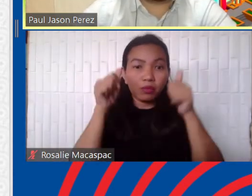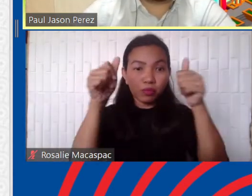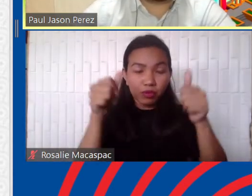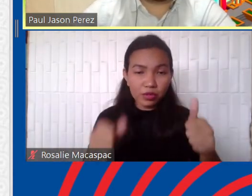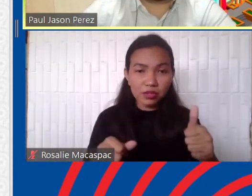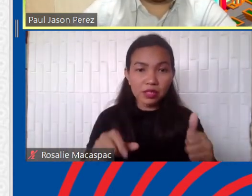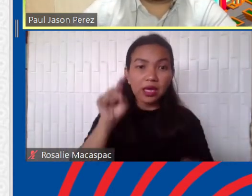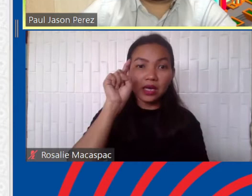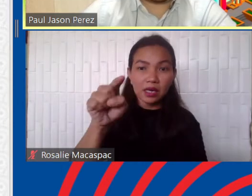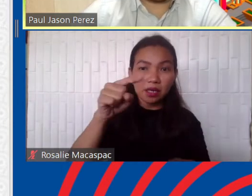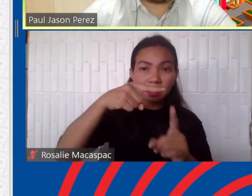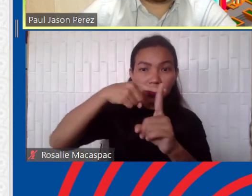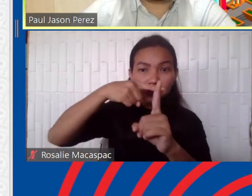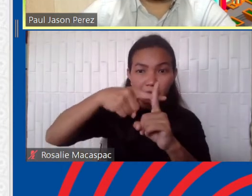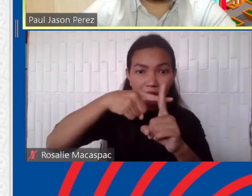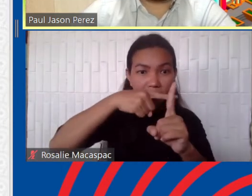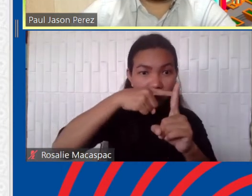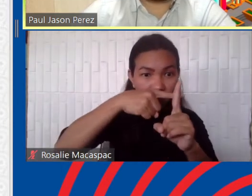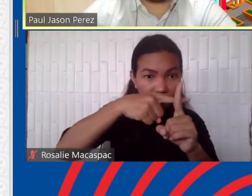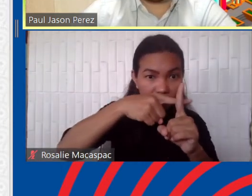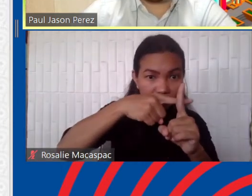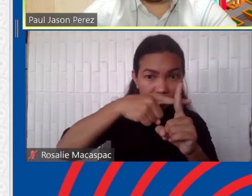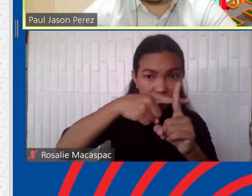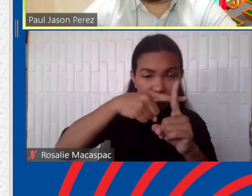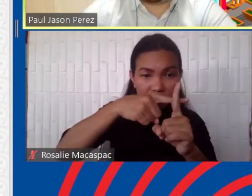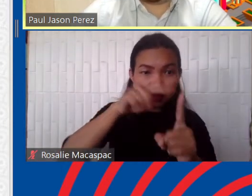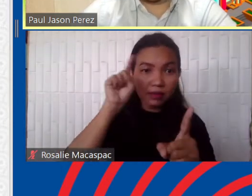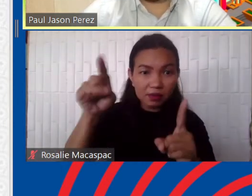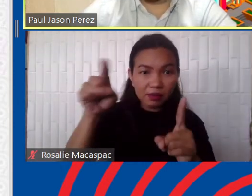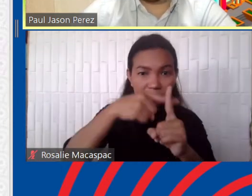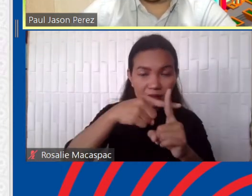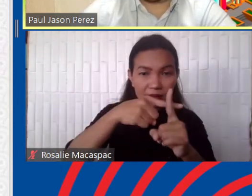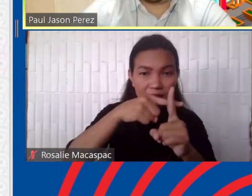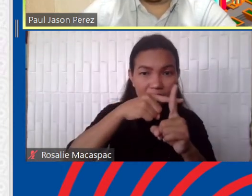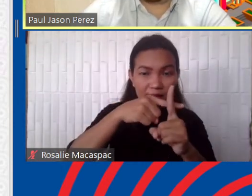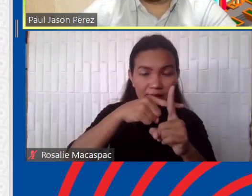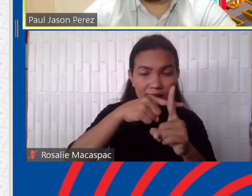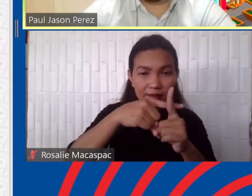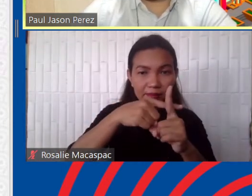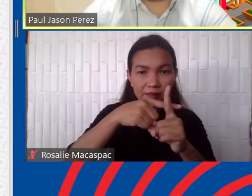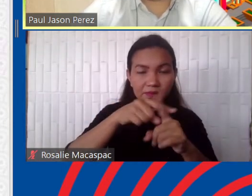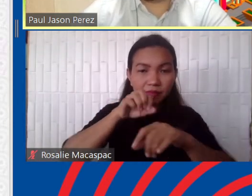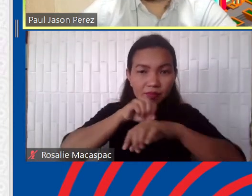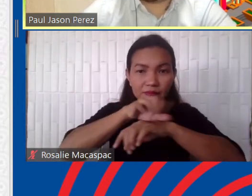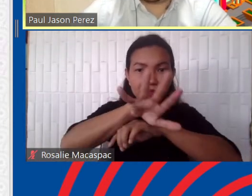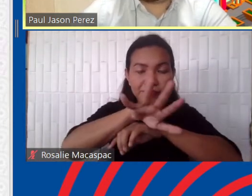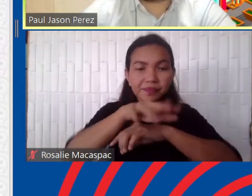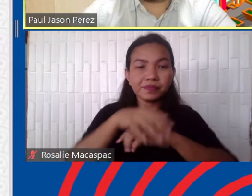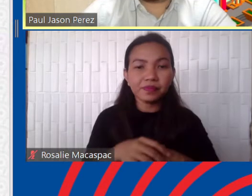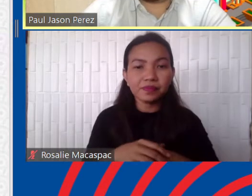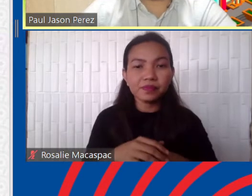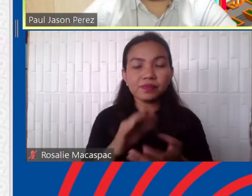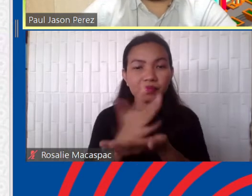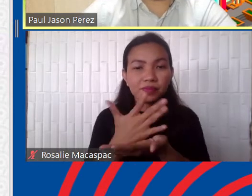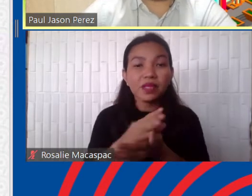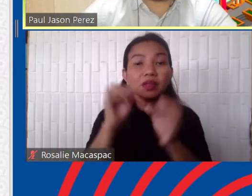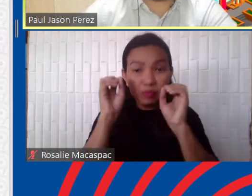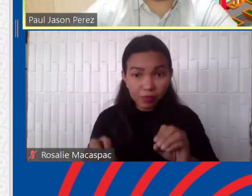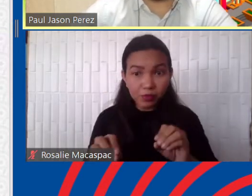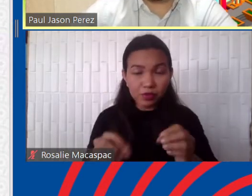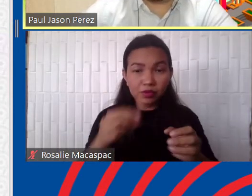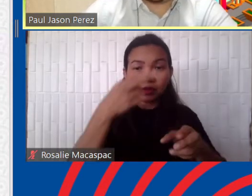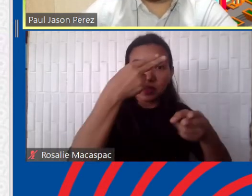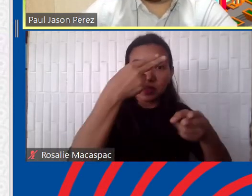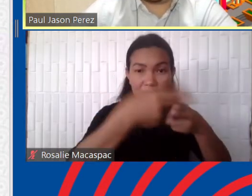plus, yung mga plus dyan, and then just post here. You can also put your name para ma-recognize ko